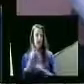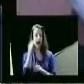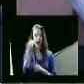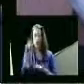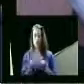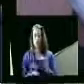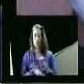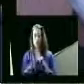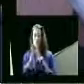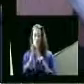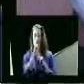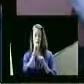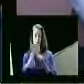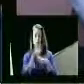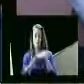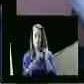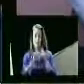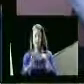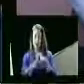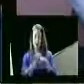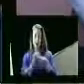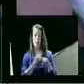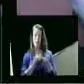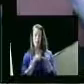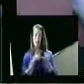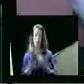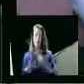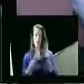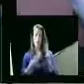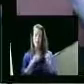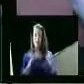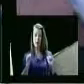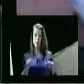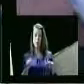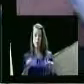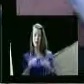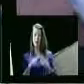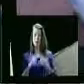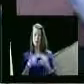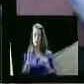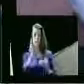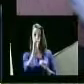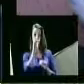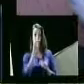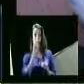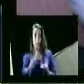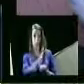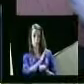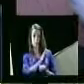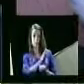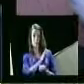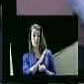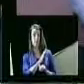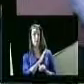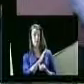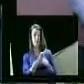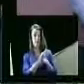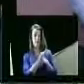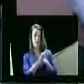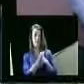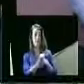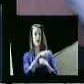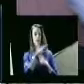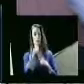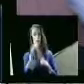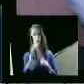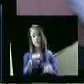do anything about dyslexia training, but I am worried that my ability to take my needs to the school board is being threatened. They have said we have to